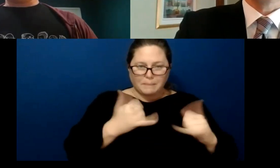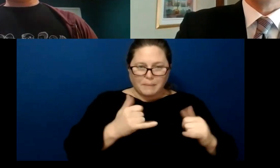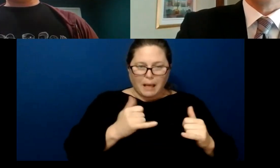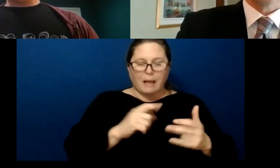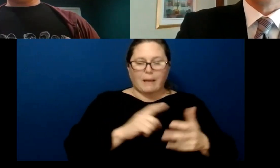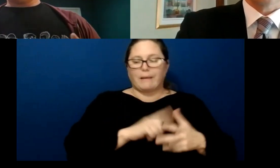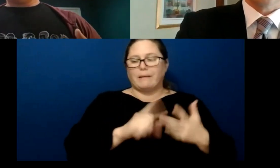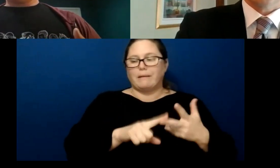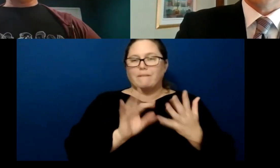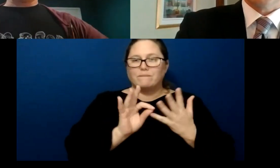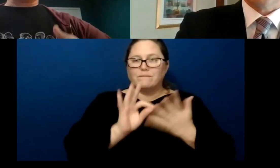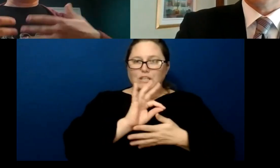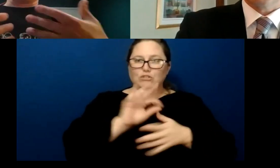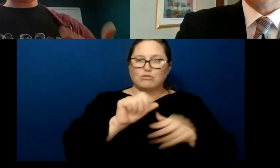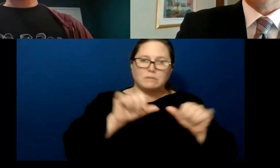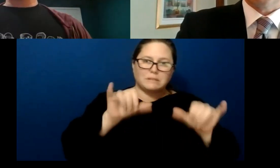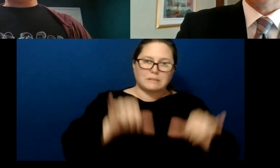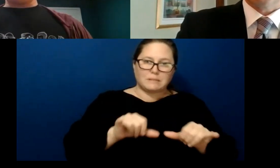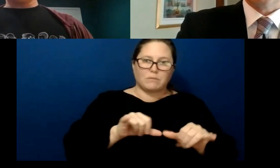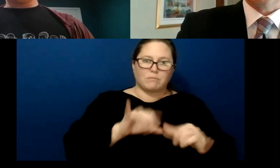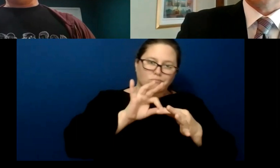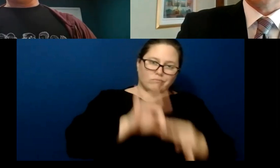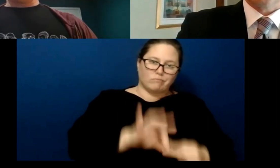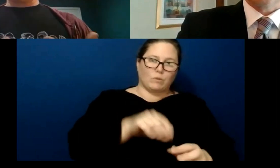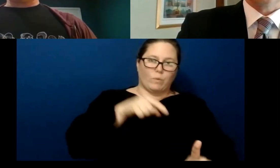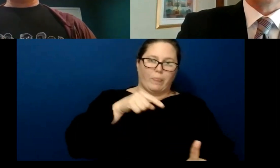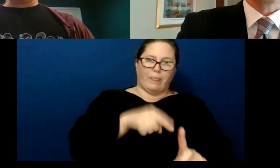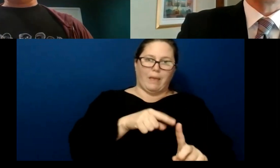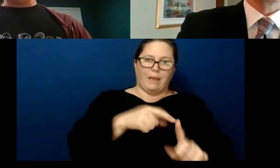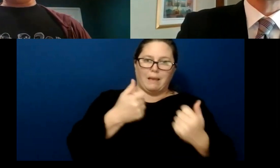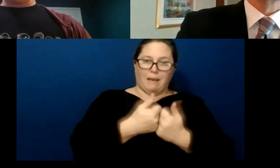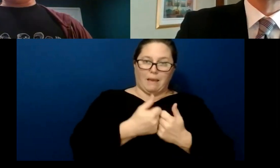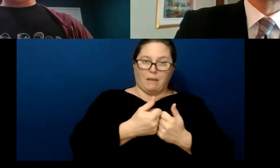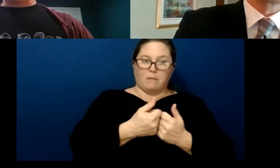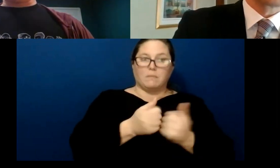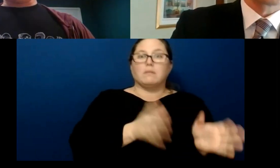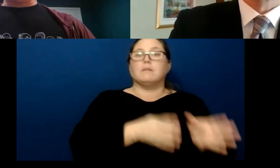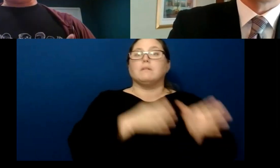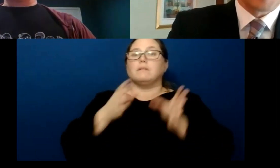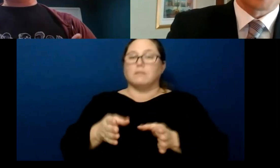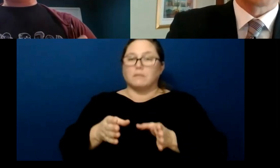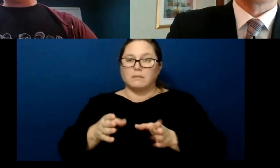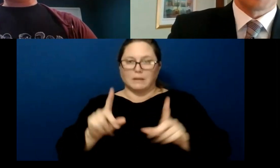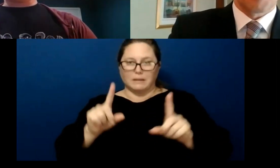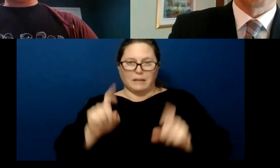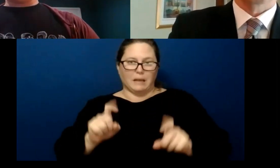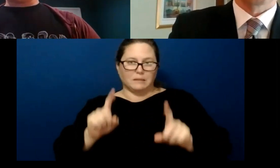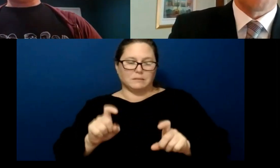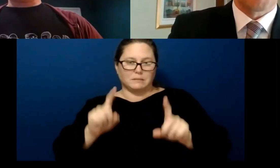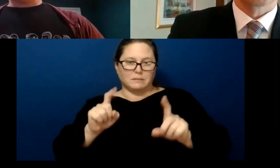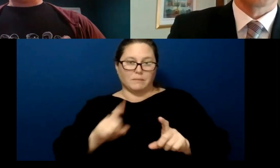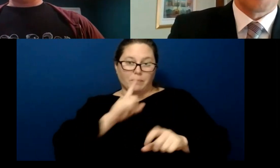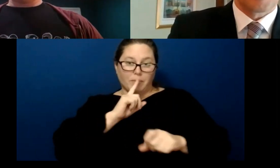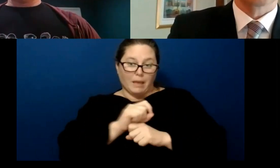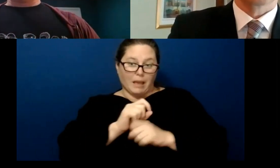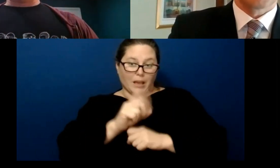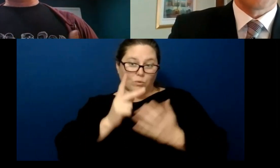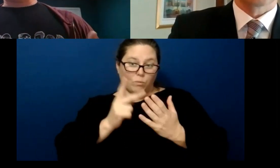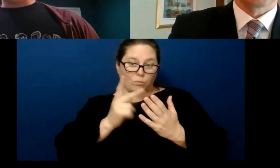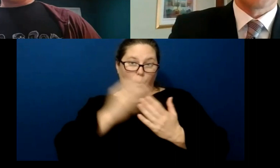that are core to the game. And then we'll test that once we get that to a point where the actual programming is